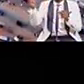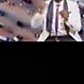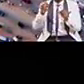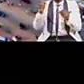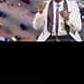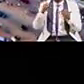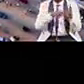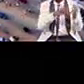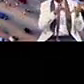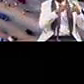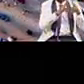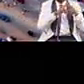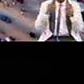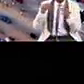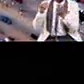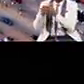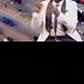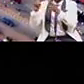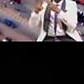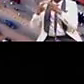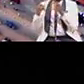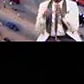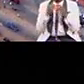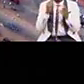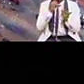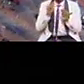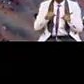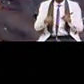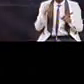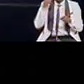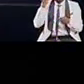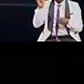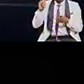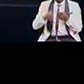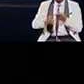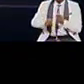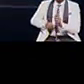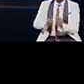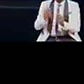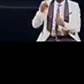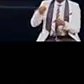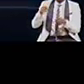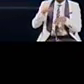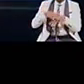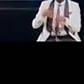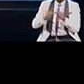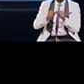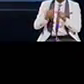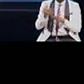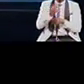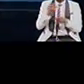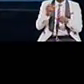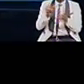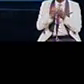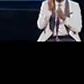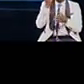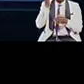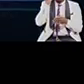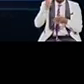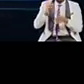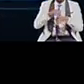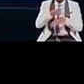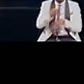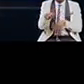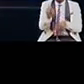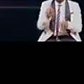and it was impossible for him to follow up on everyone. Therefore, he sometimes sent other people to stand in for him,